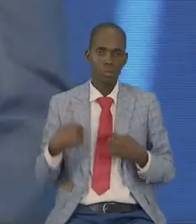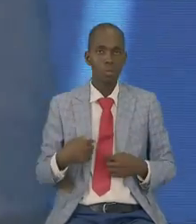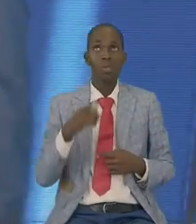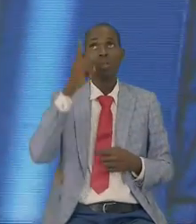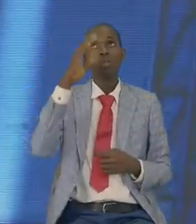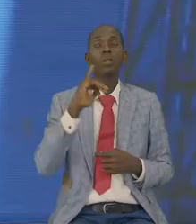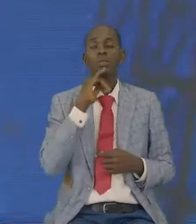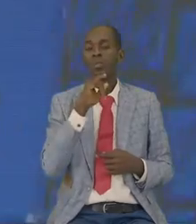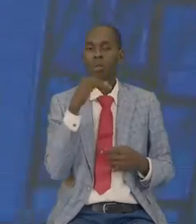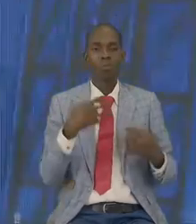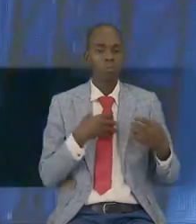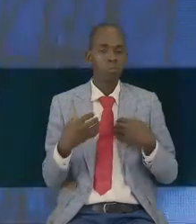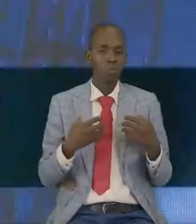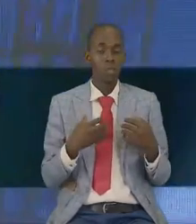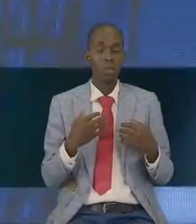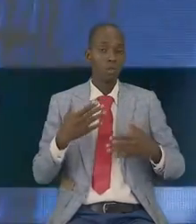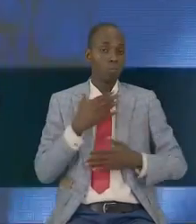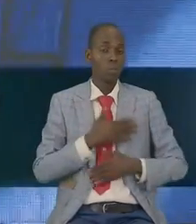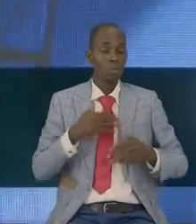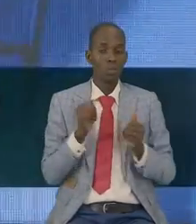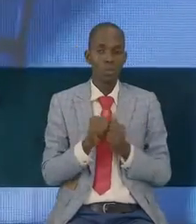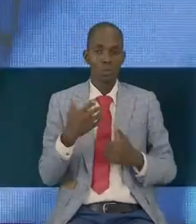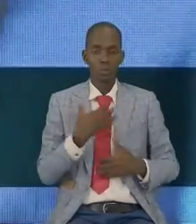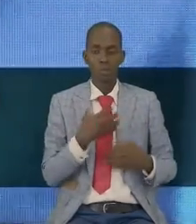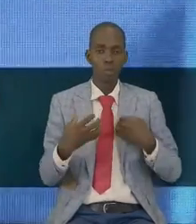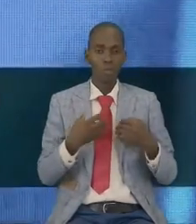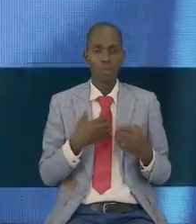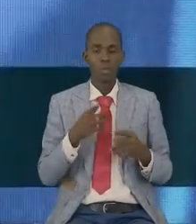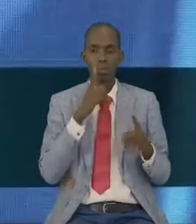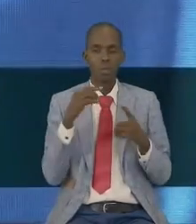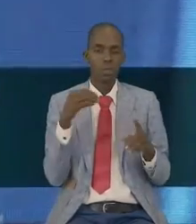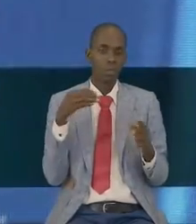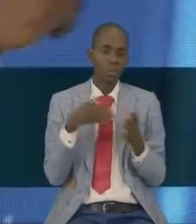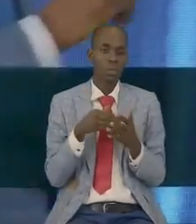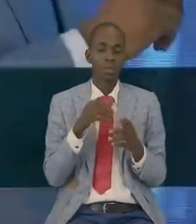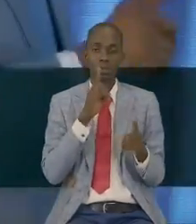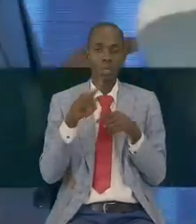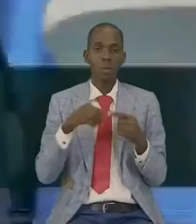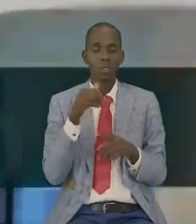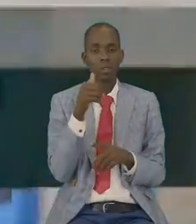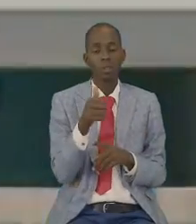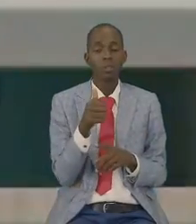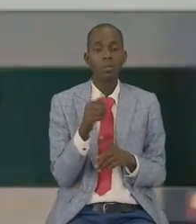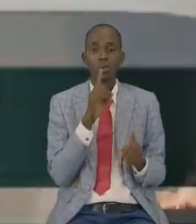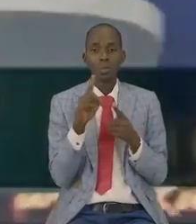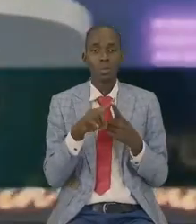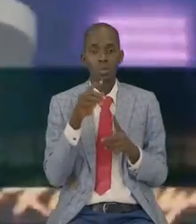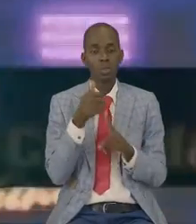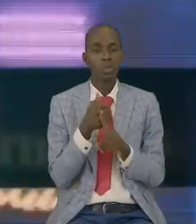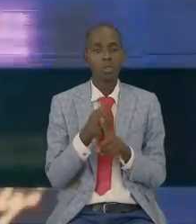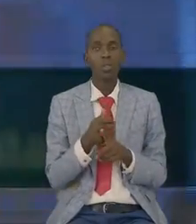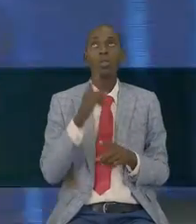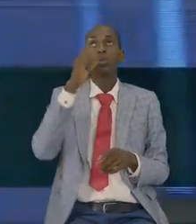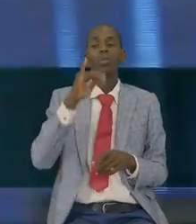with grumbling. Why? God is not pleased with complaining. He wants our lives to be